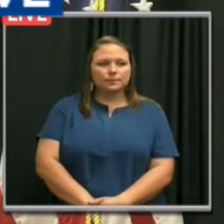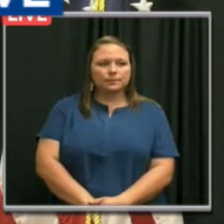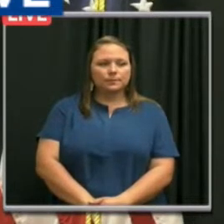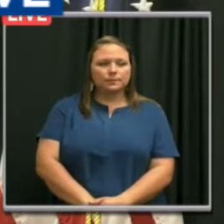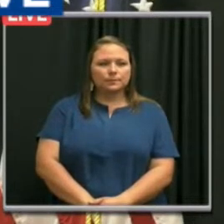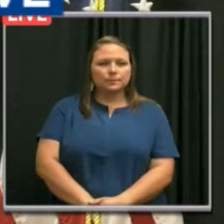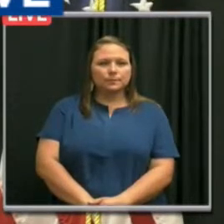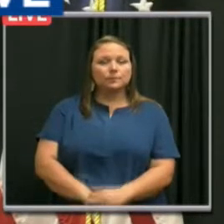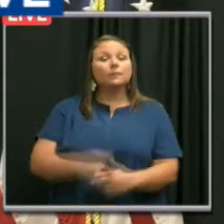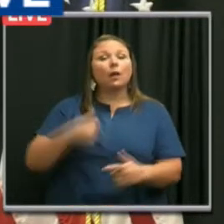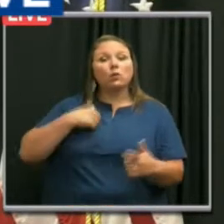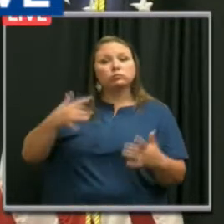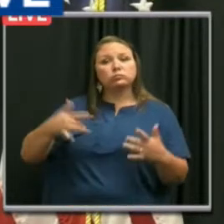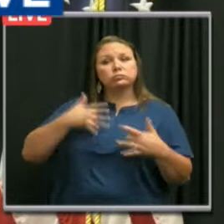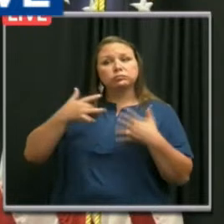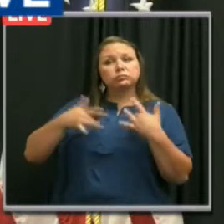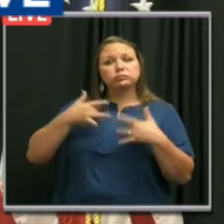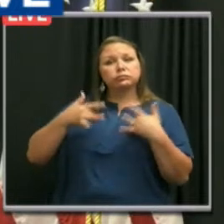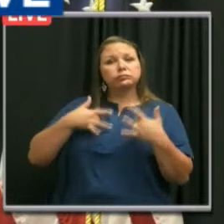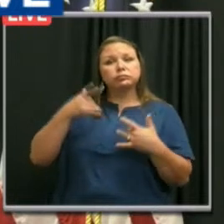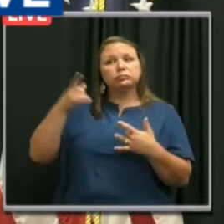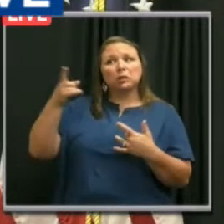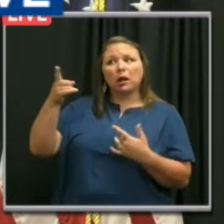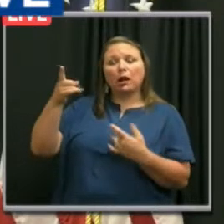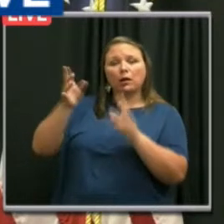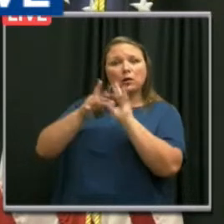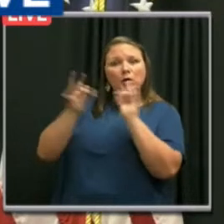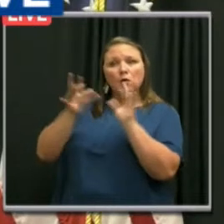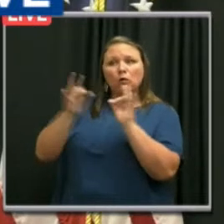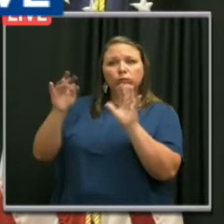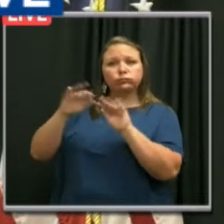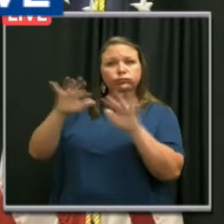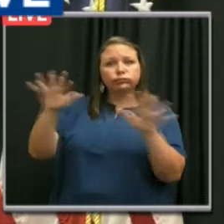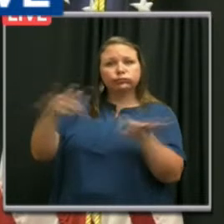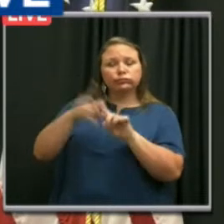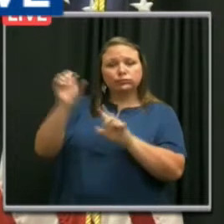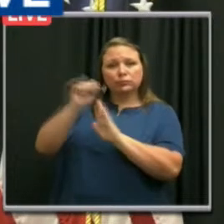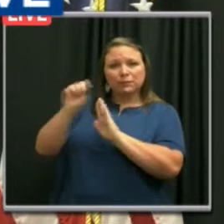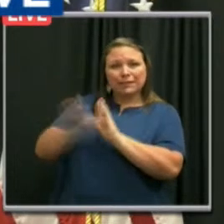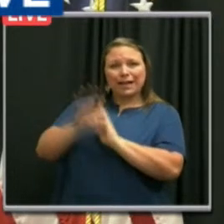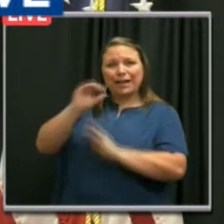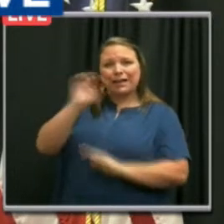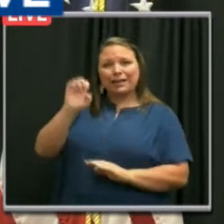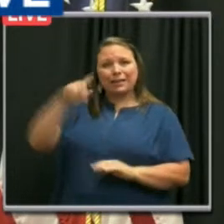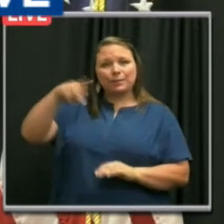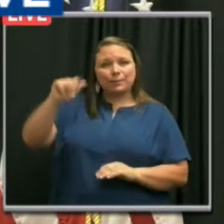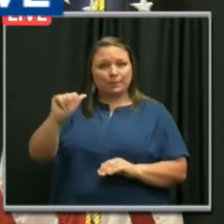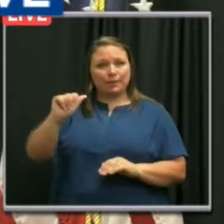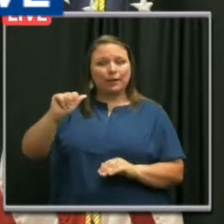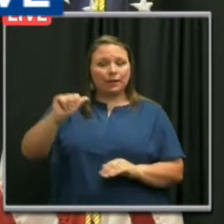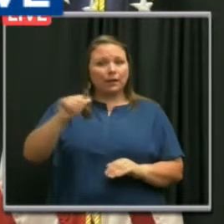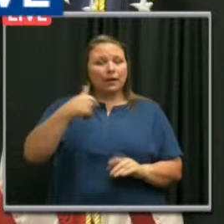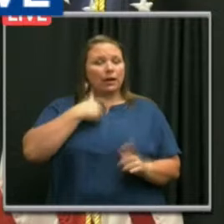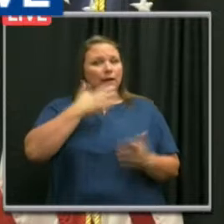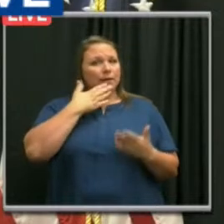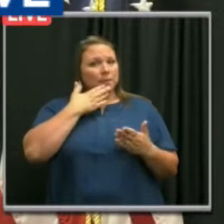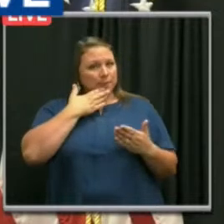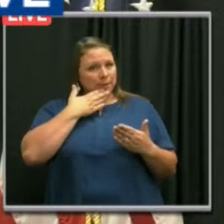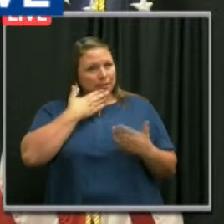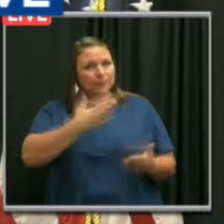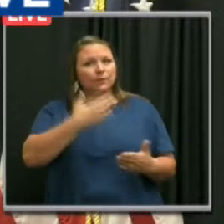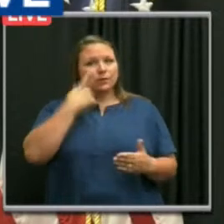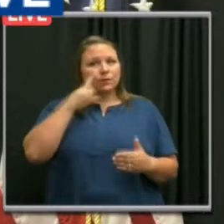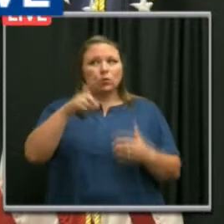Yeah, I was pleased to see that news coming from the state and the EPA. And I'm grateful for